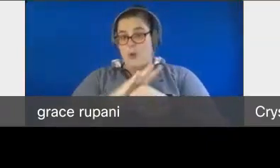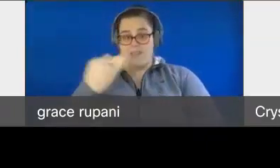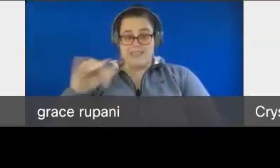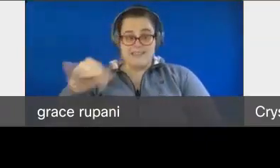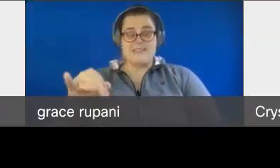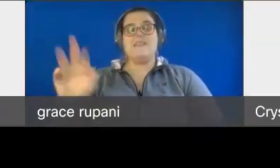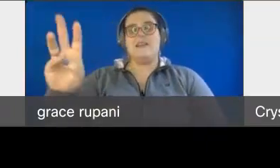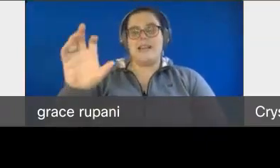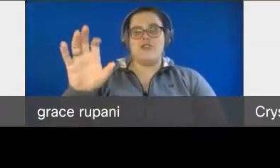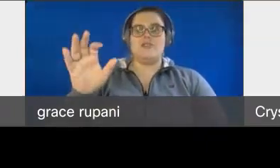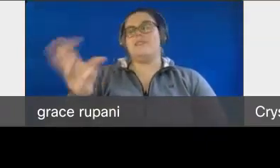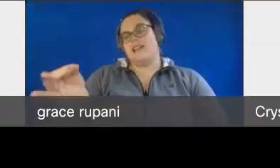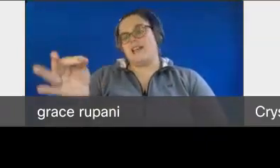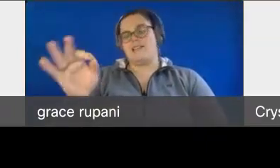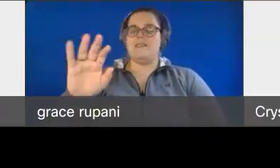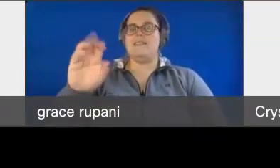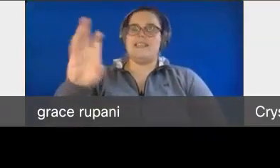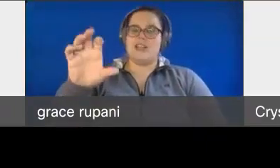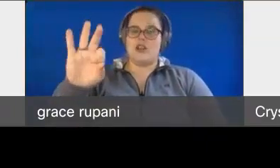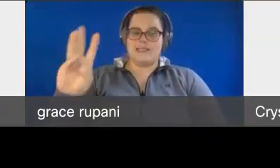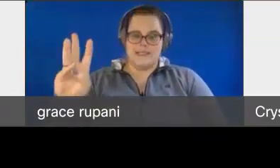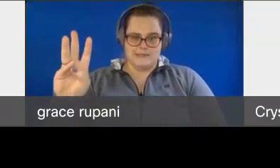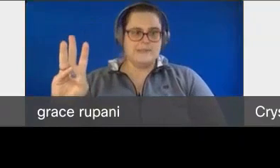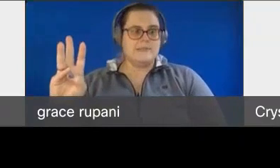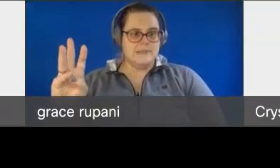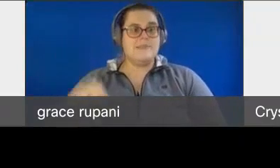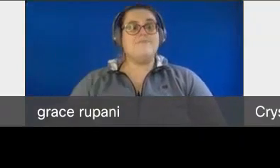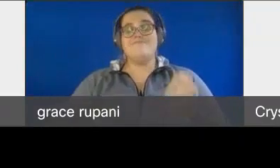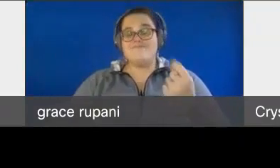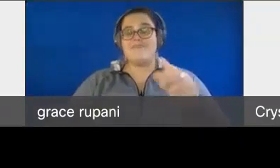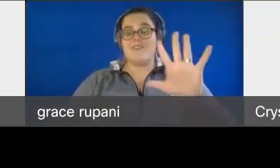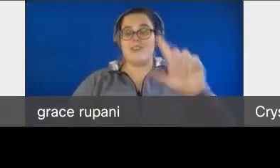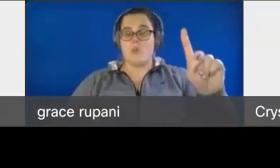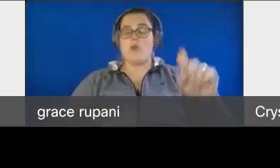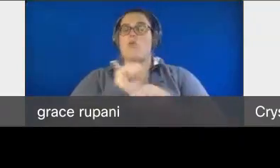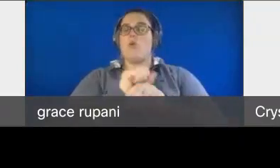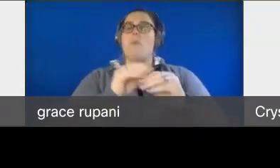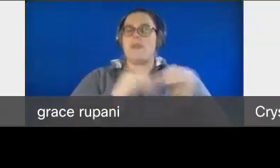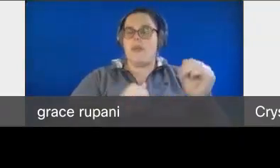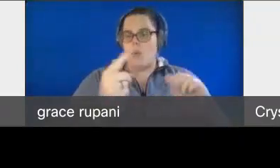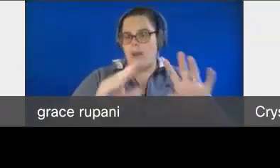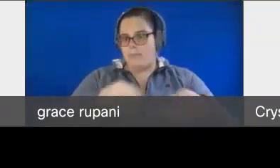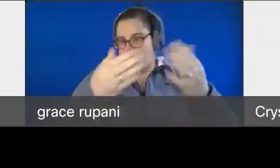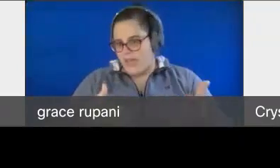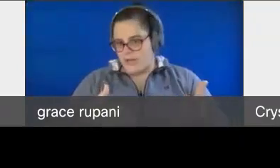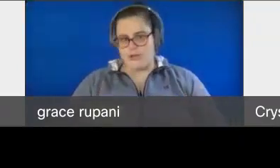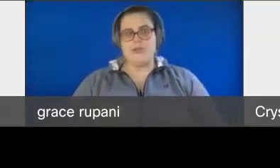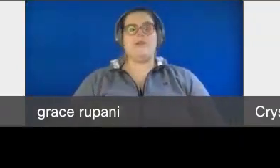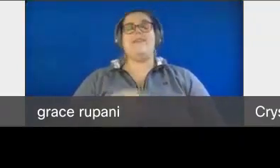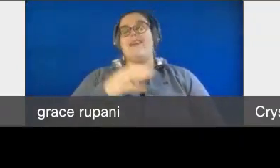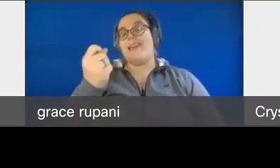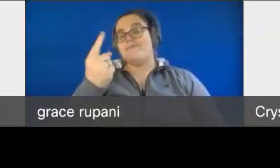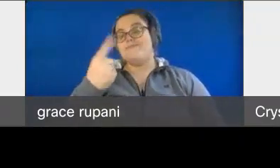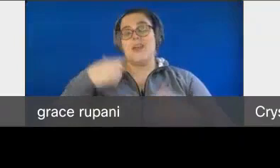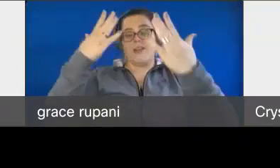those people have worked in more than one setting or more than one provider type. and unfortunately, we have lost 10 staff